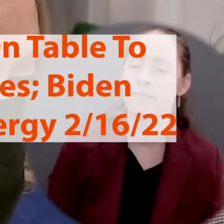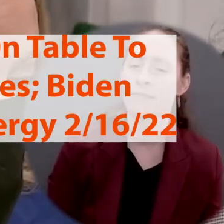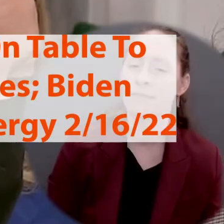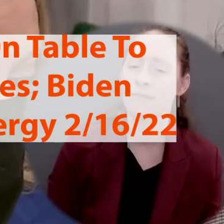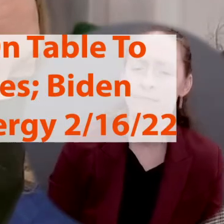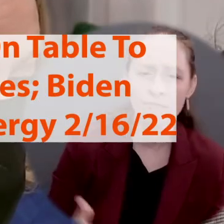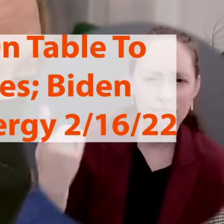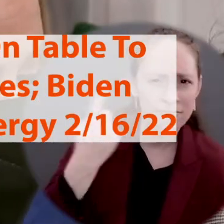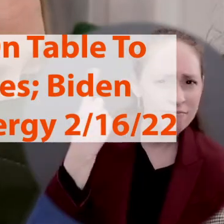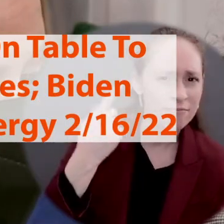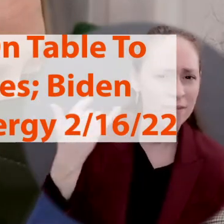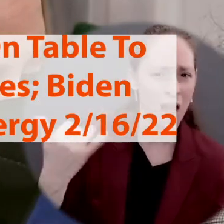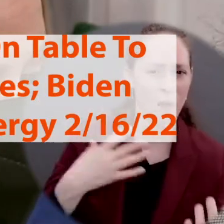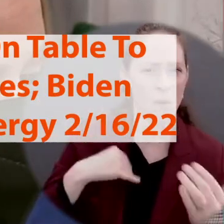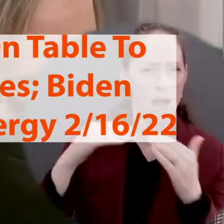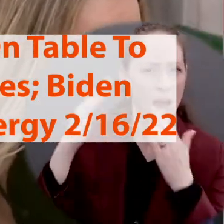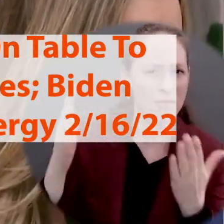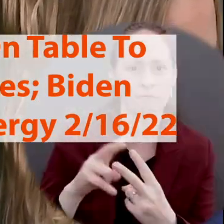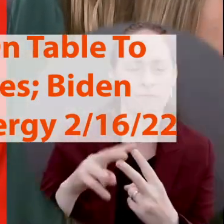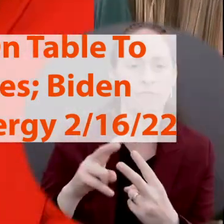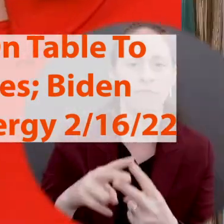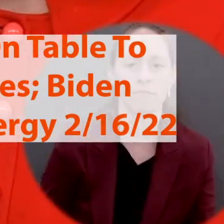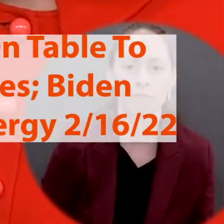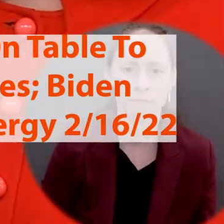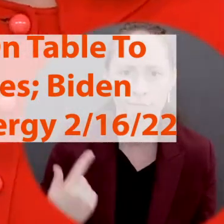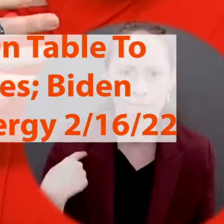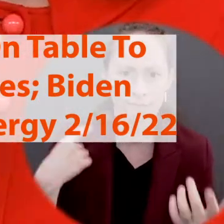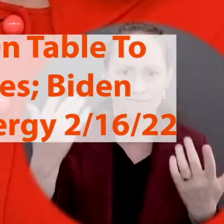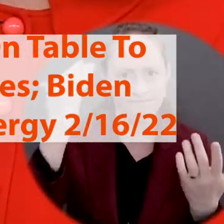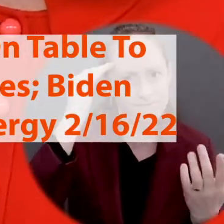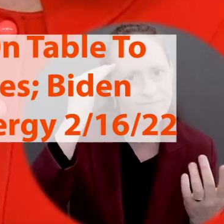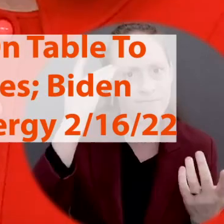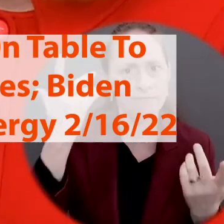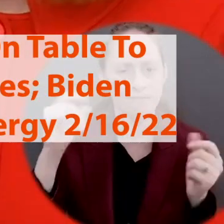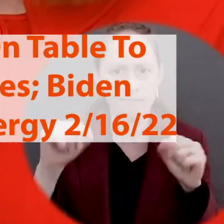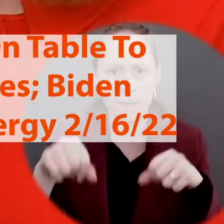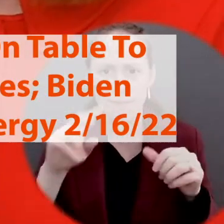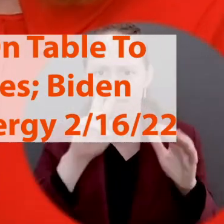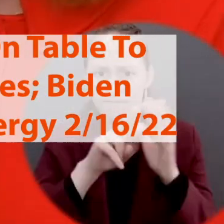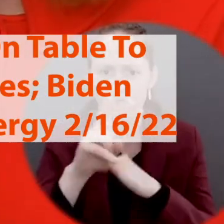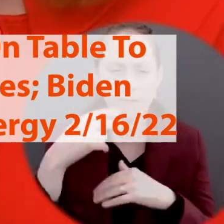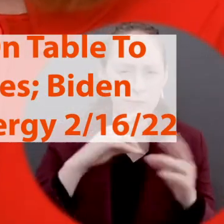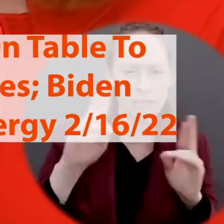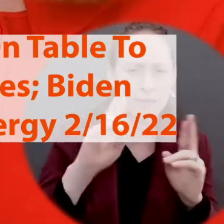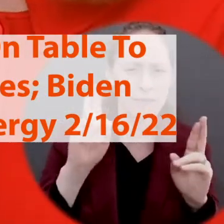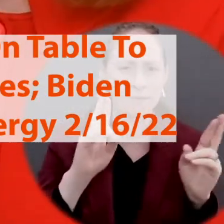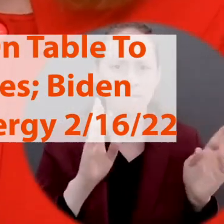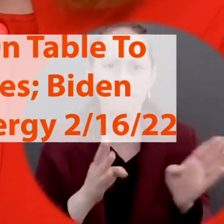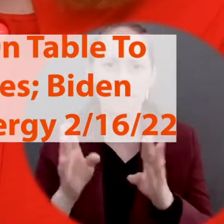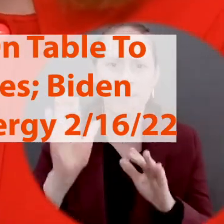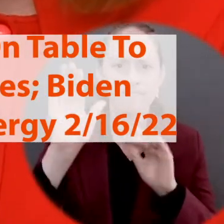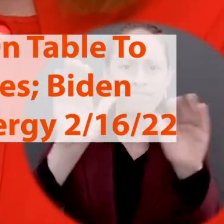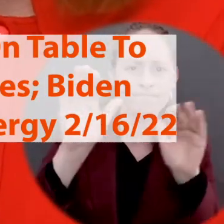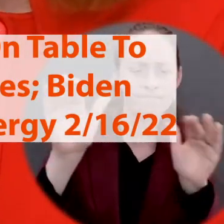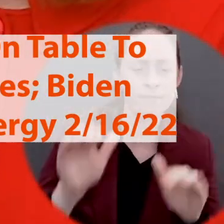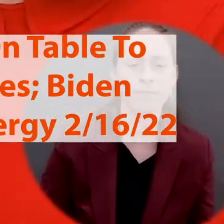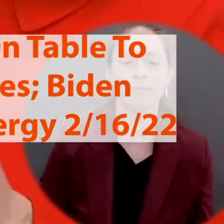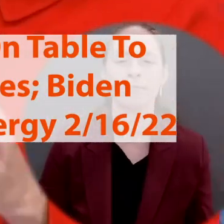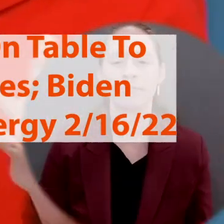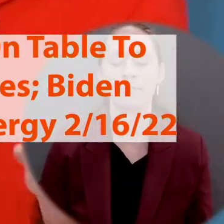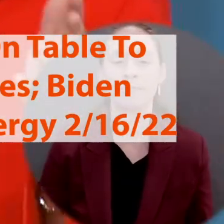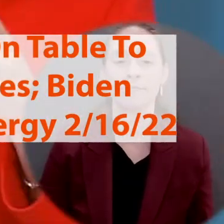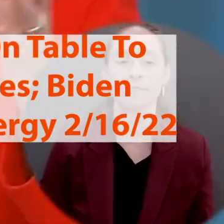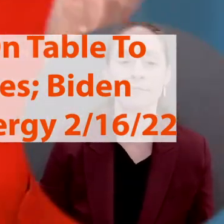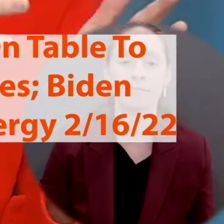at this point to deal with high oil prices? As I've said, and I said yesterday, for the president, all options remain on the table. As you know,